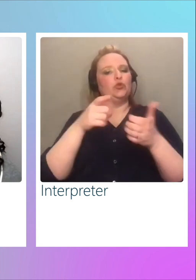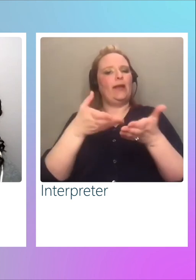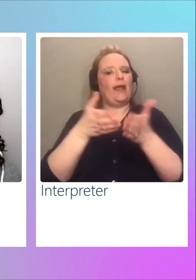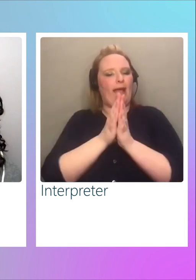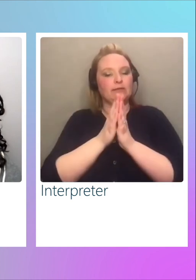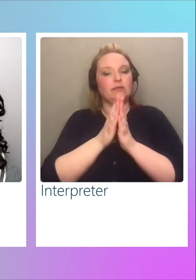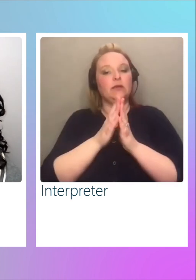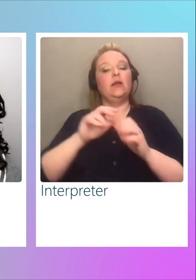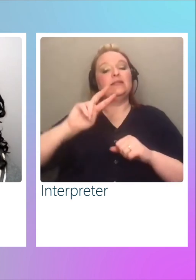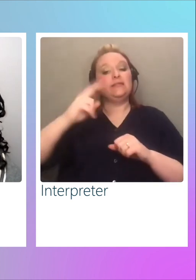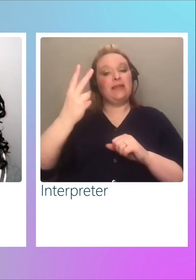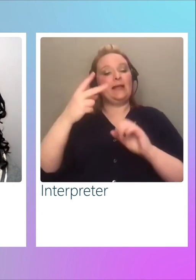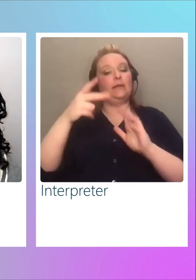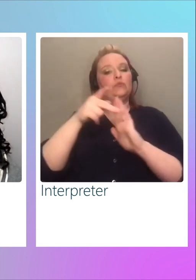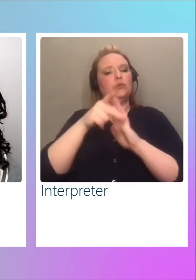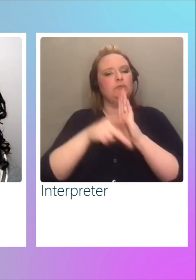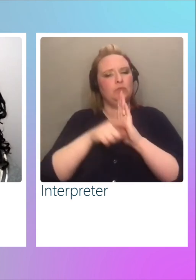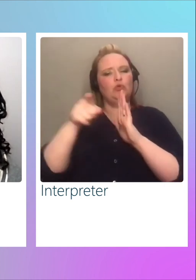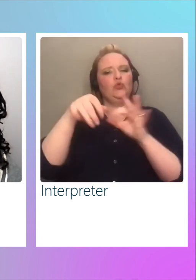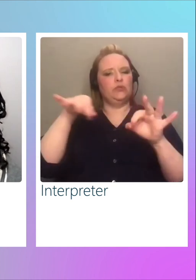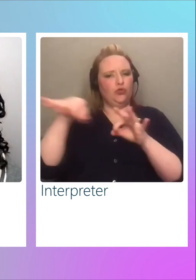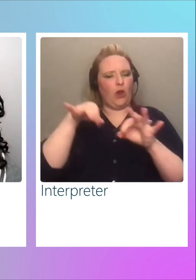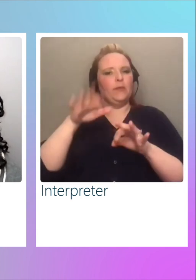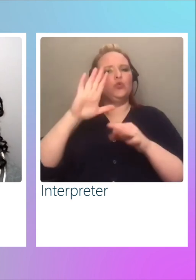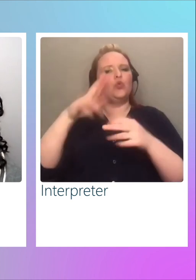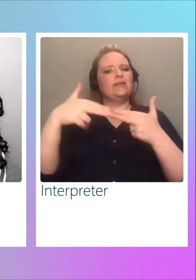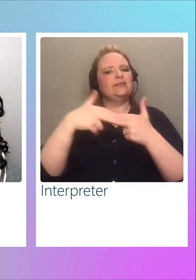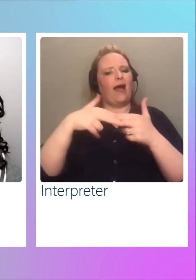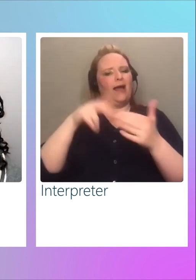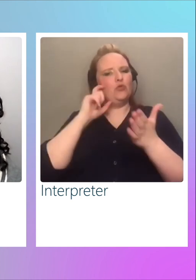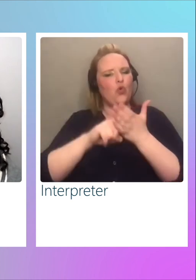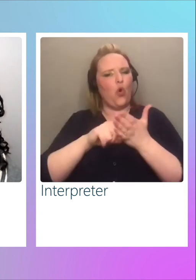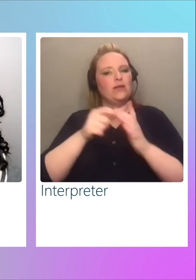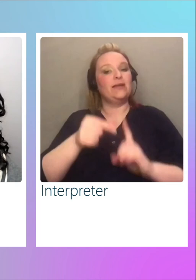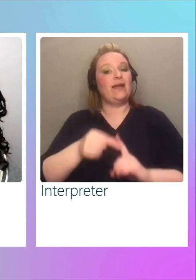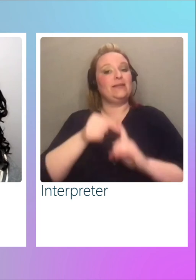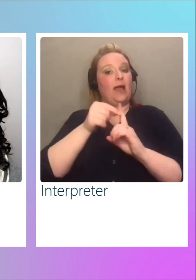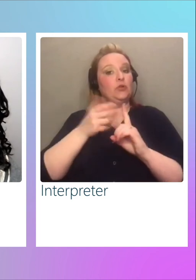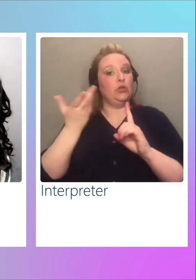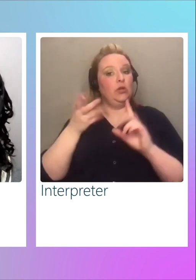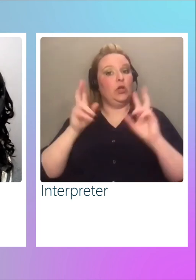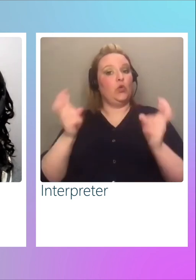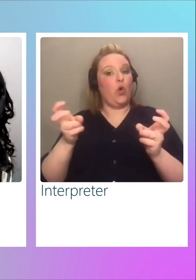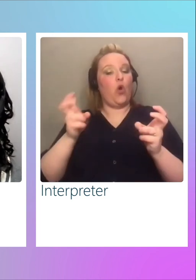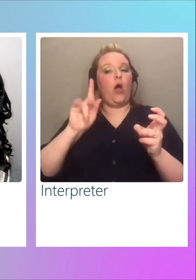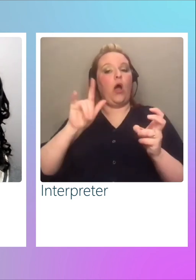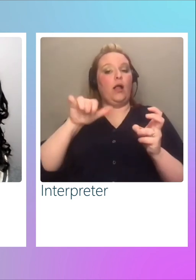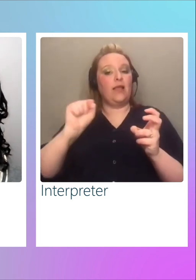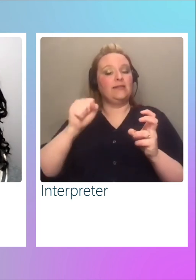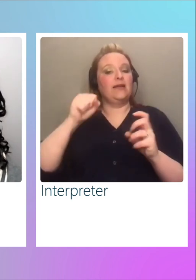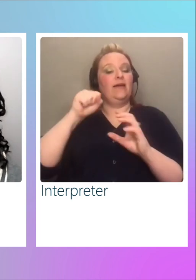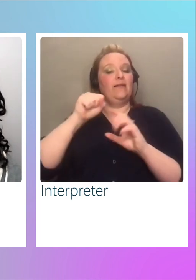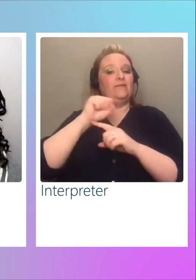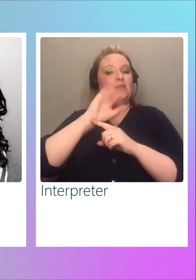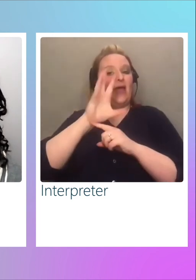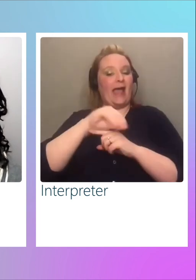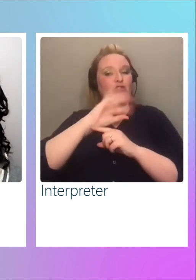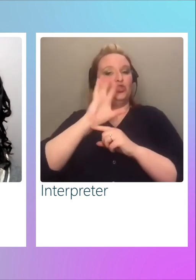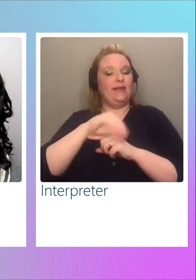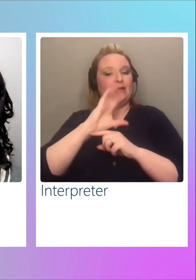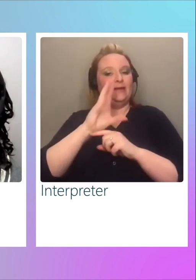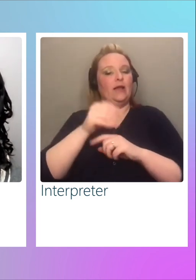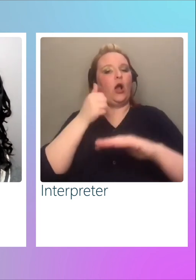in the second principle you described, your slide noted the exception is, quote, unless the flashing is under the general